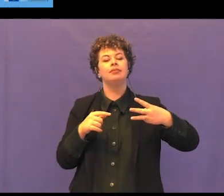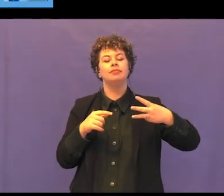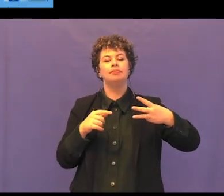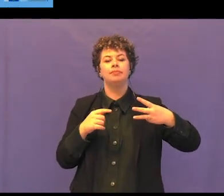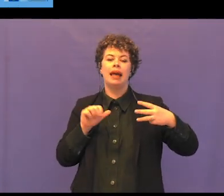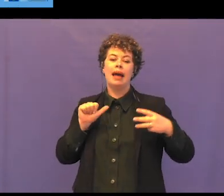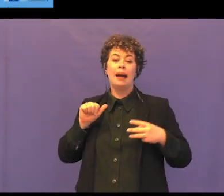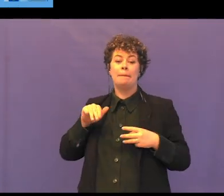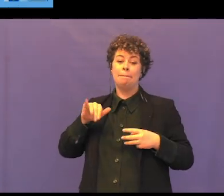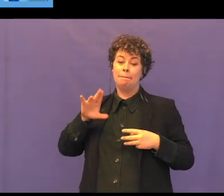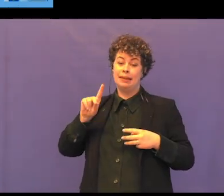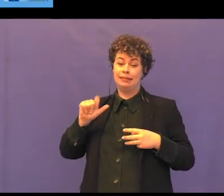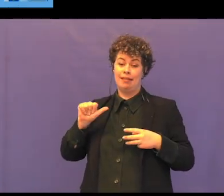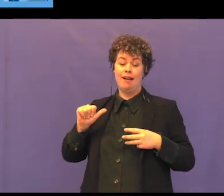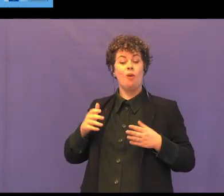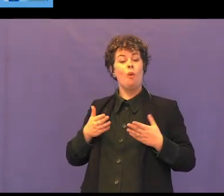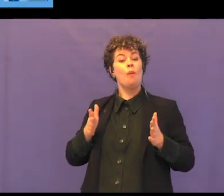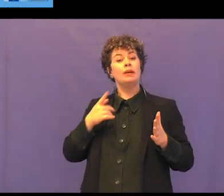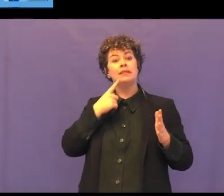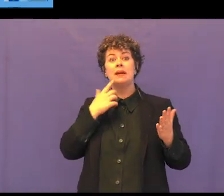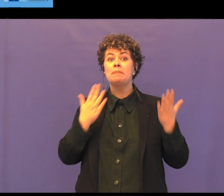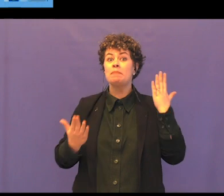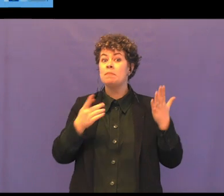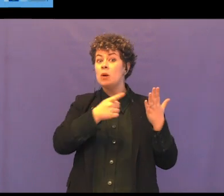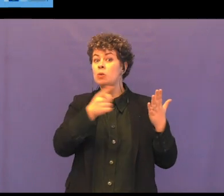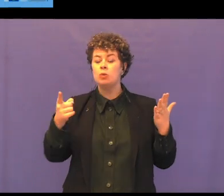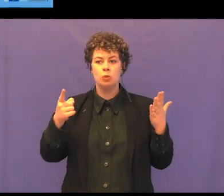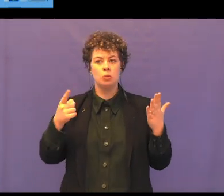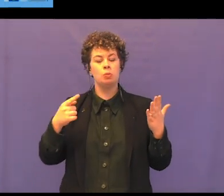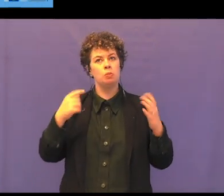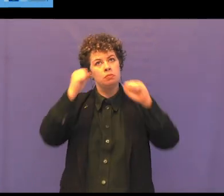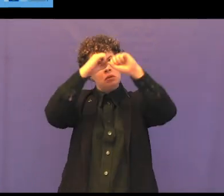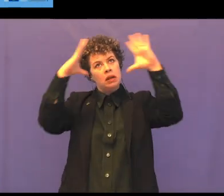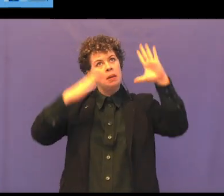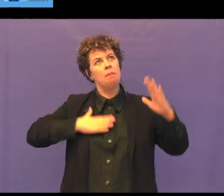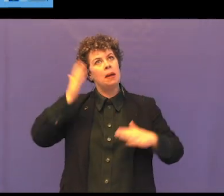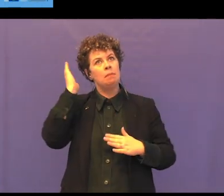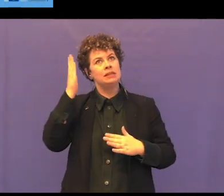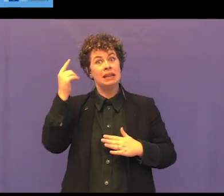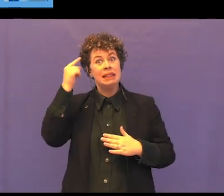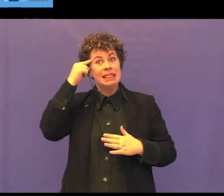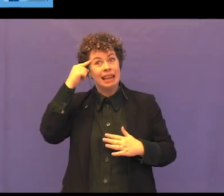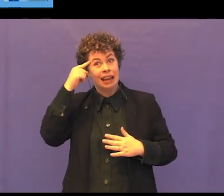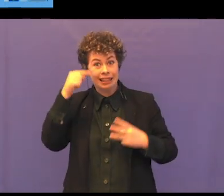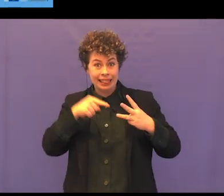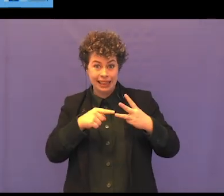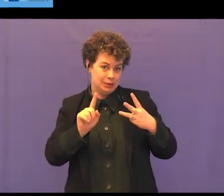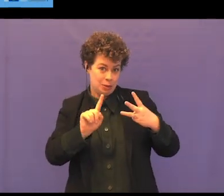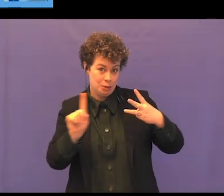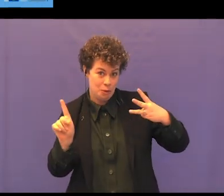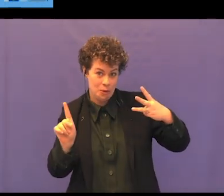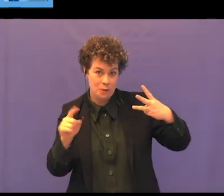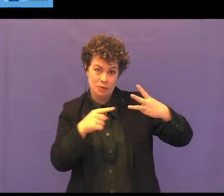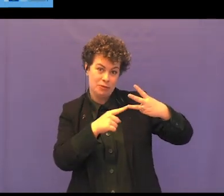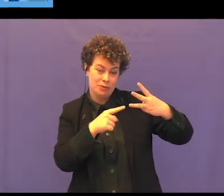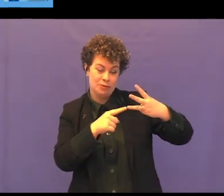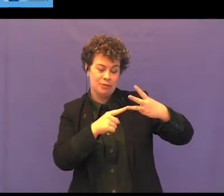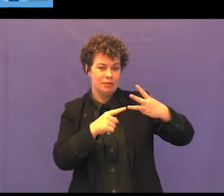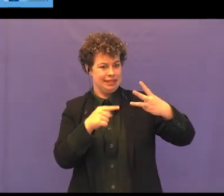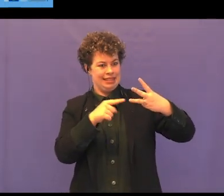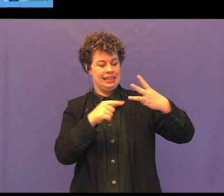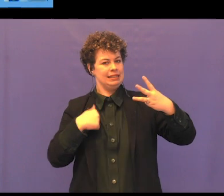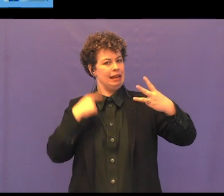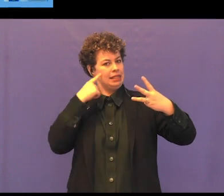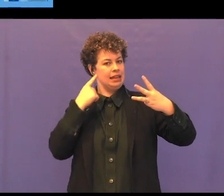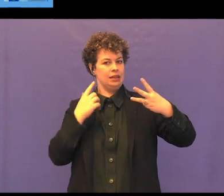And I think this is the section where that's likely to emerge. I'm going to suggest that we may have to think about very, very different kinds